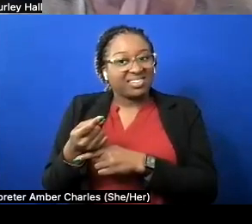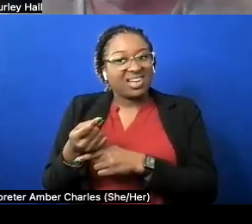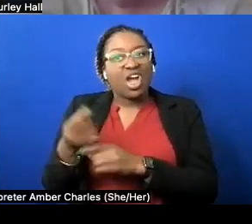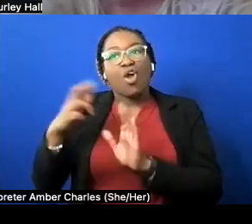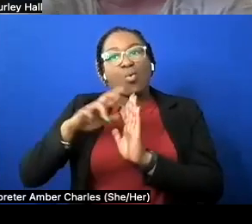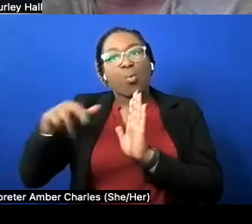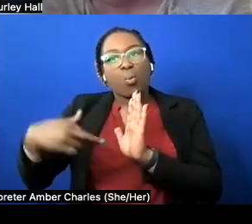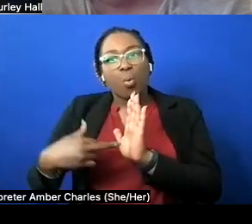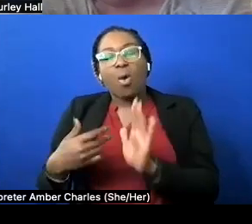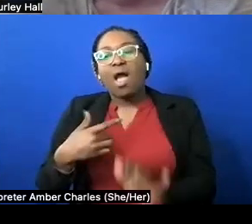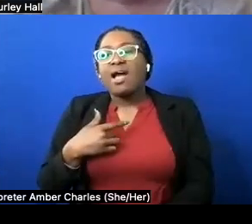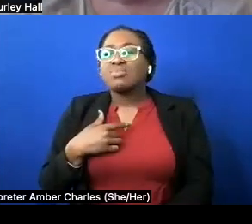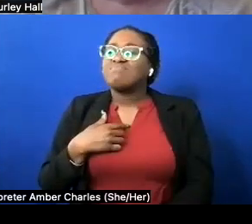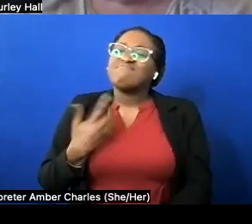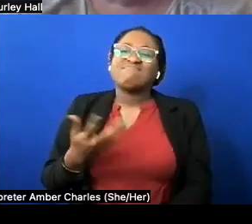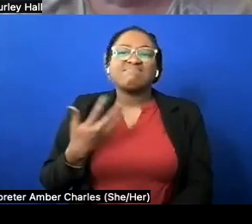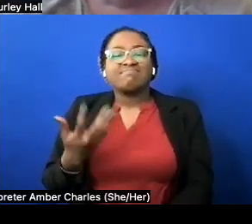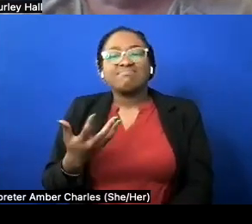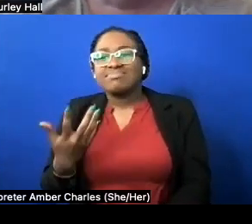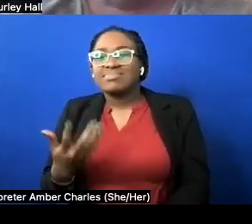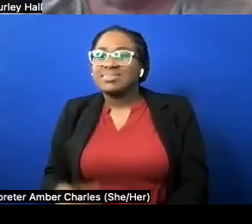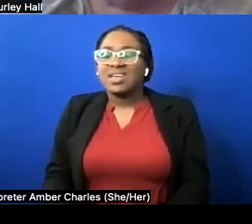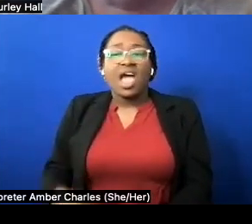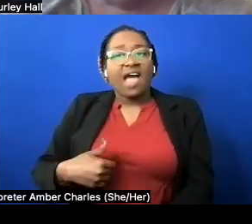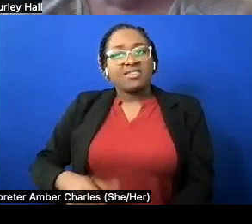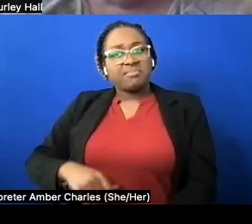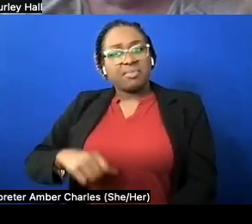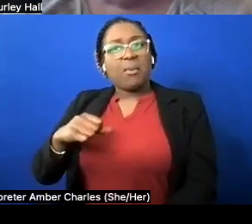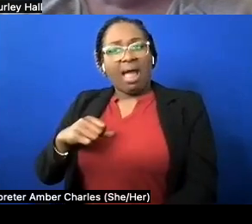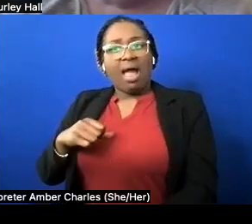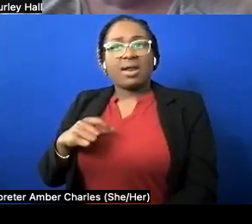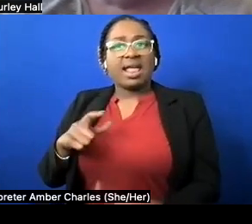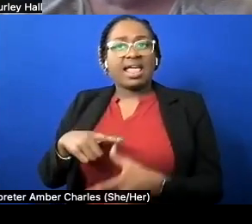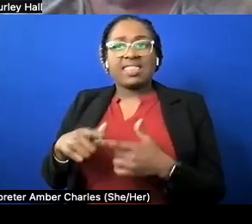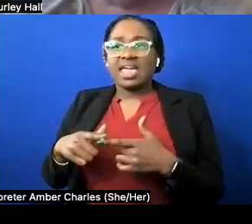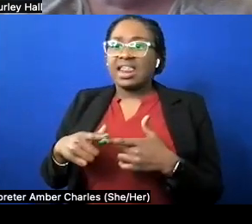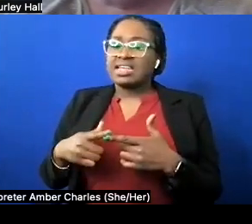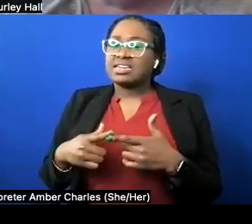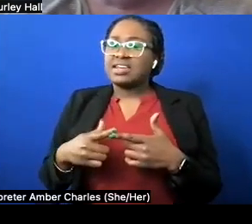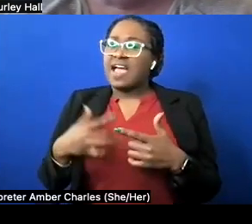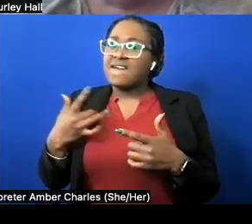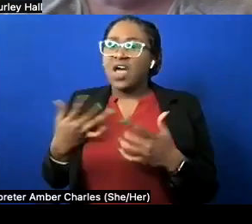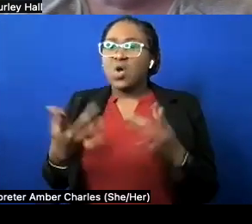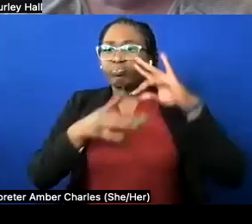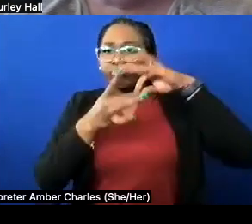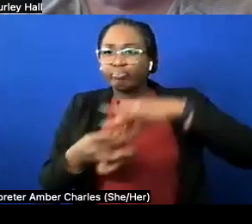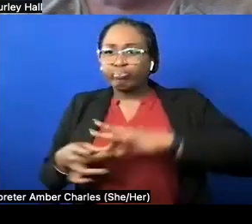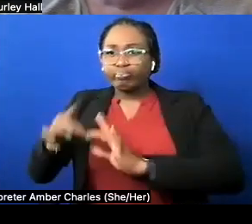I was so like, just like proud of, and that was so just like interconnected